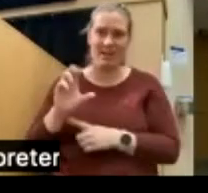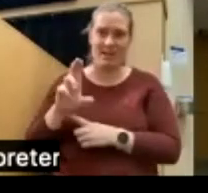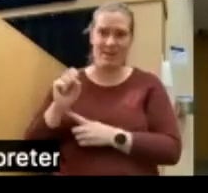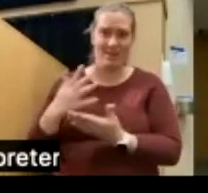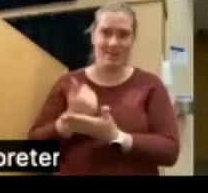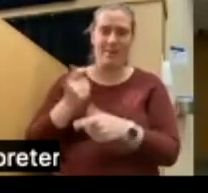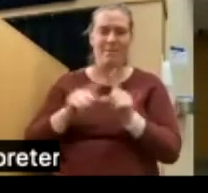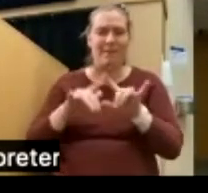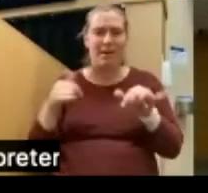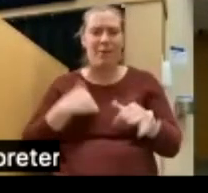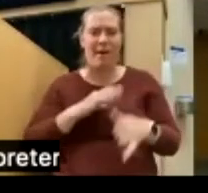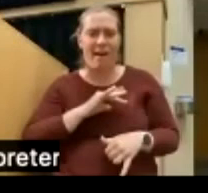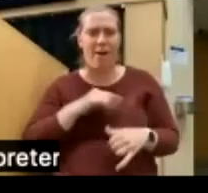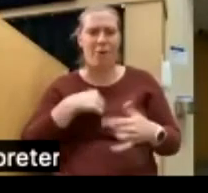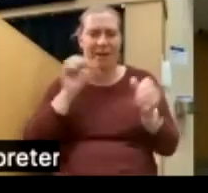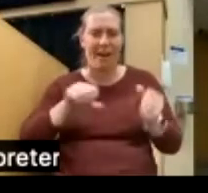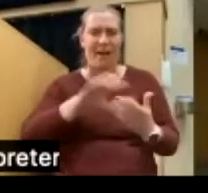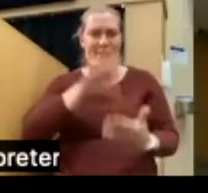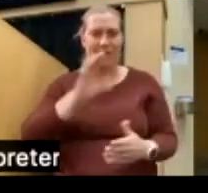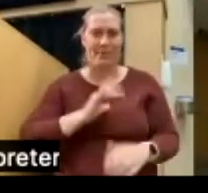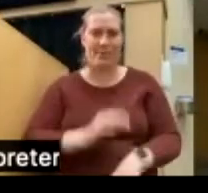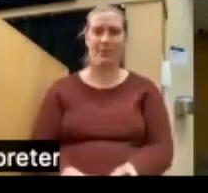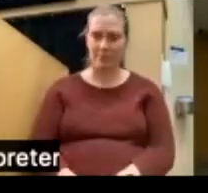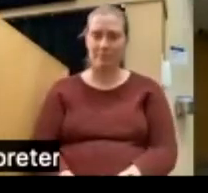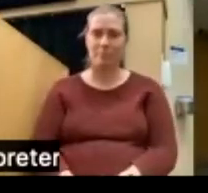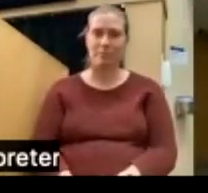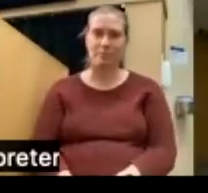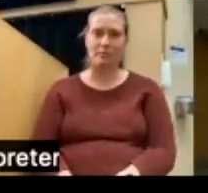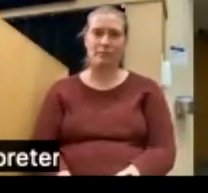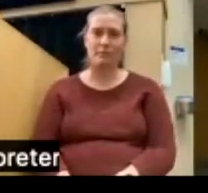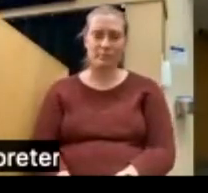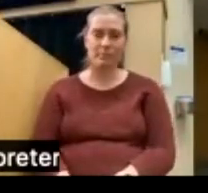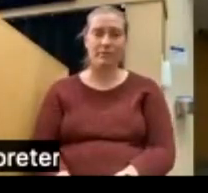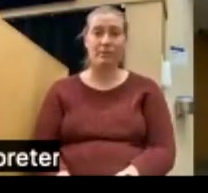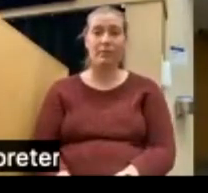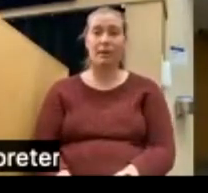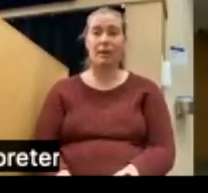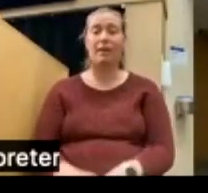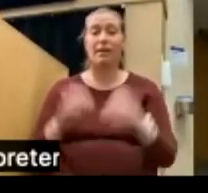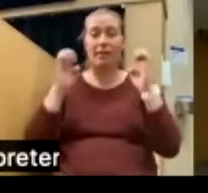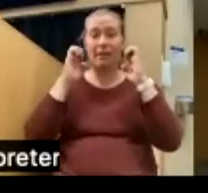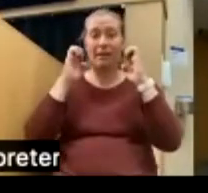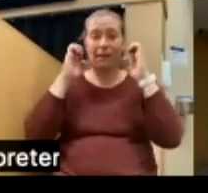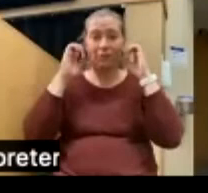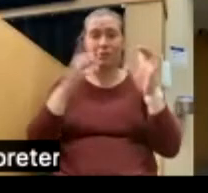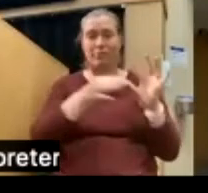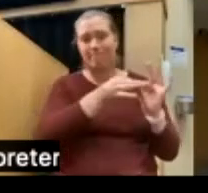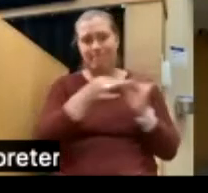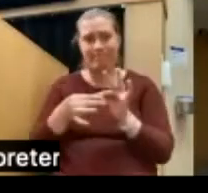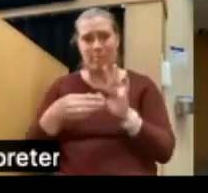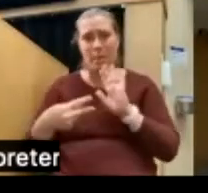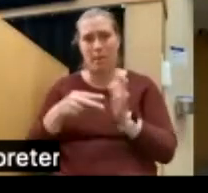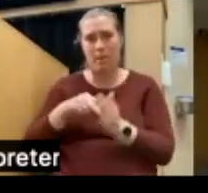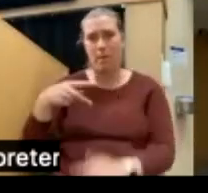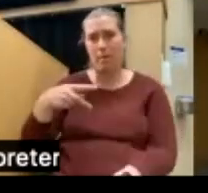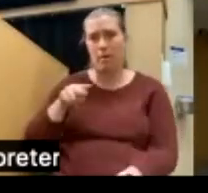fun. And education, of course, ties so closely to purpose. And what's so neat about